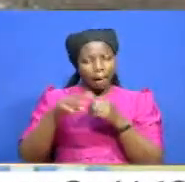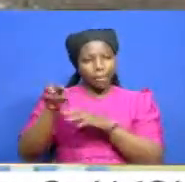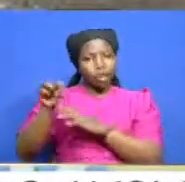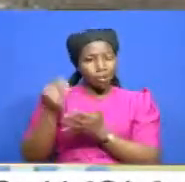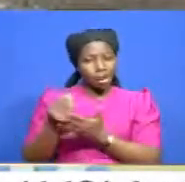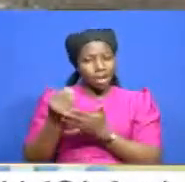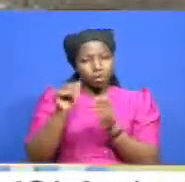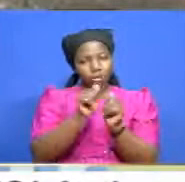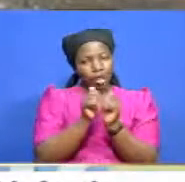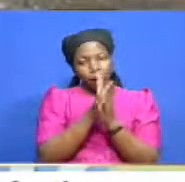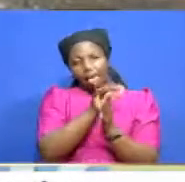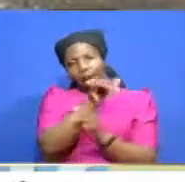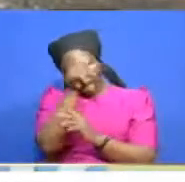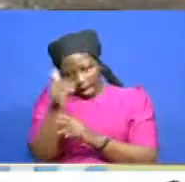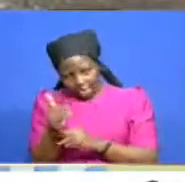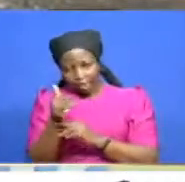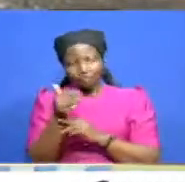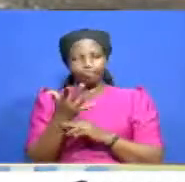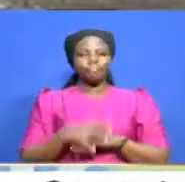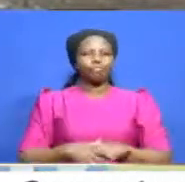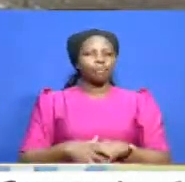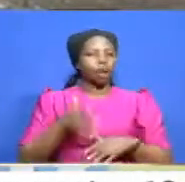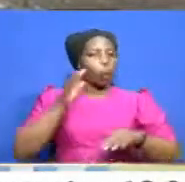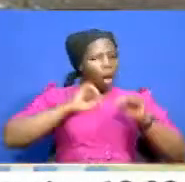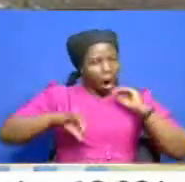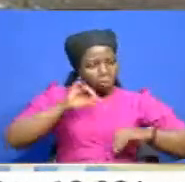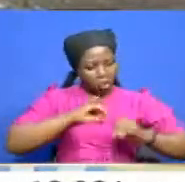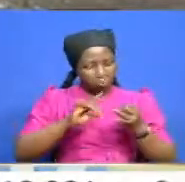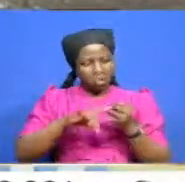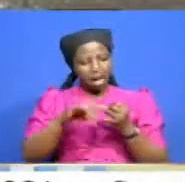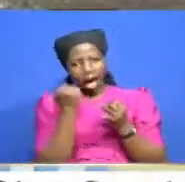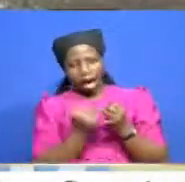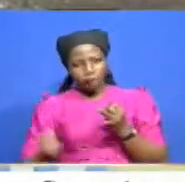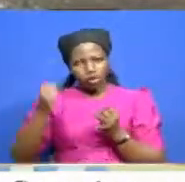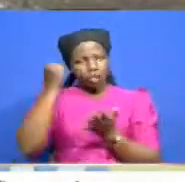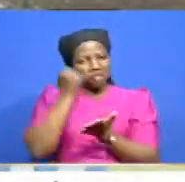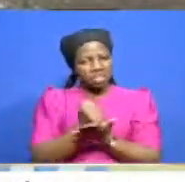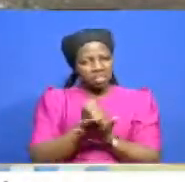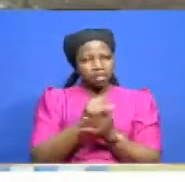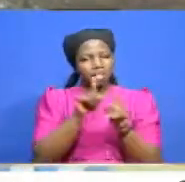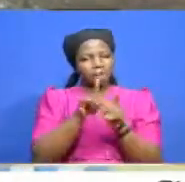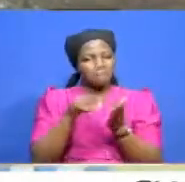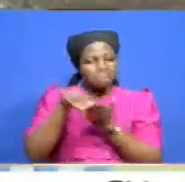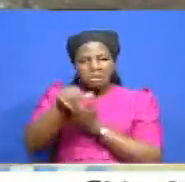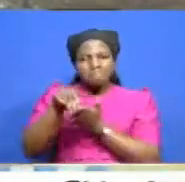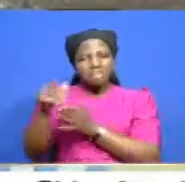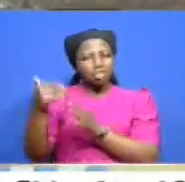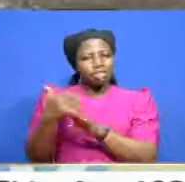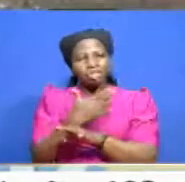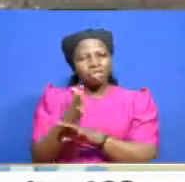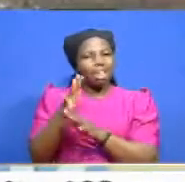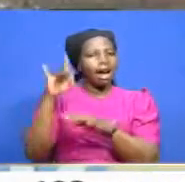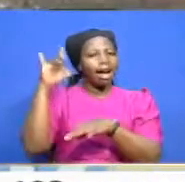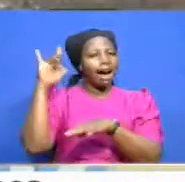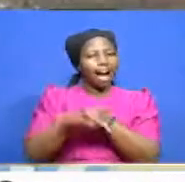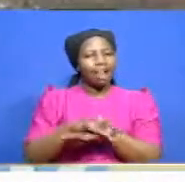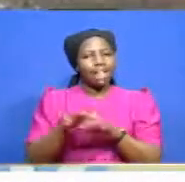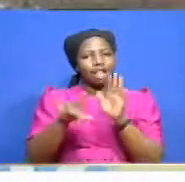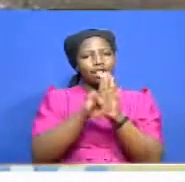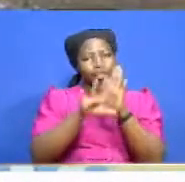on, among others, corruption, abuse of office, and irregular payments. Earlier, lawyer George